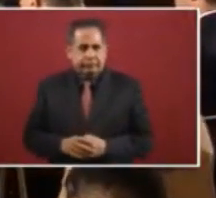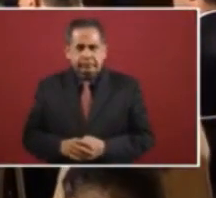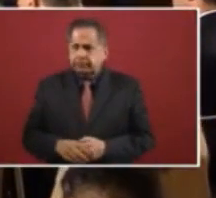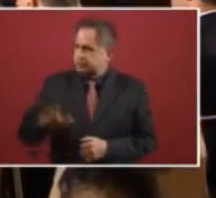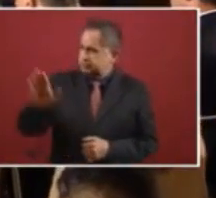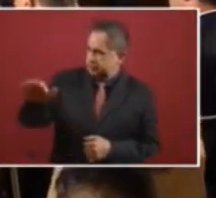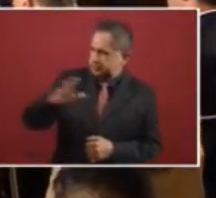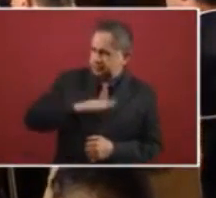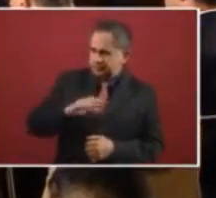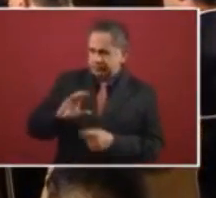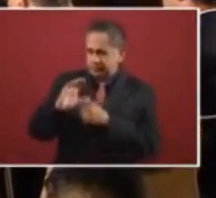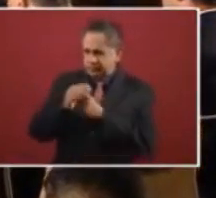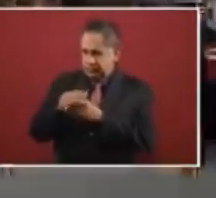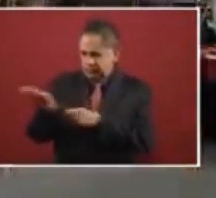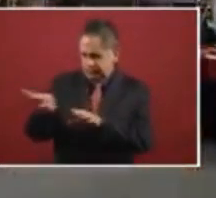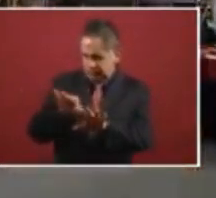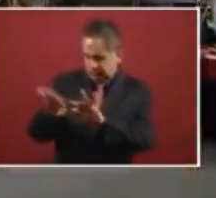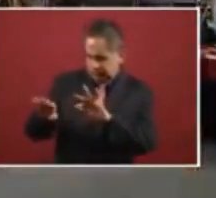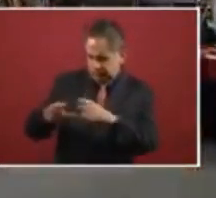and the public sector,